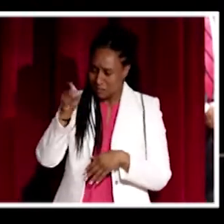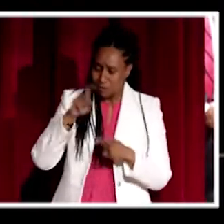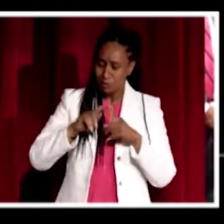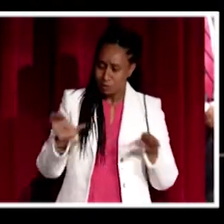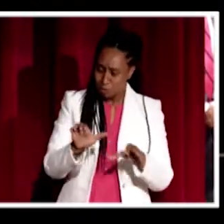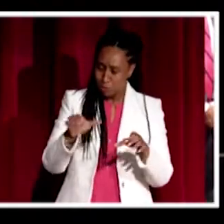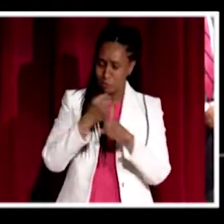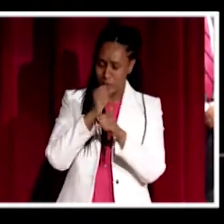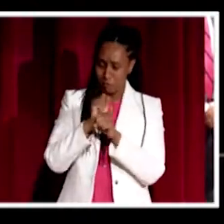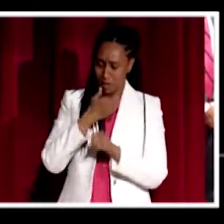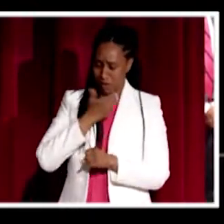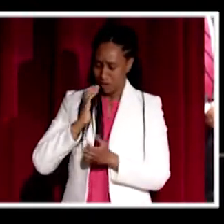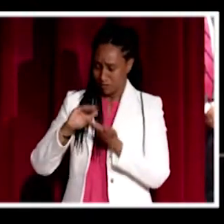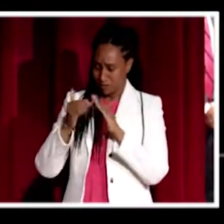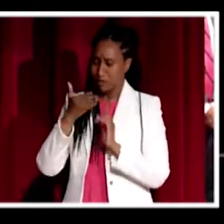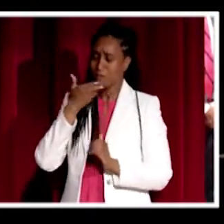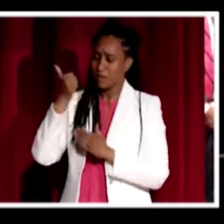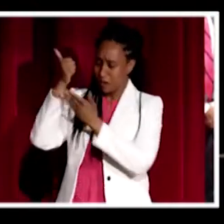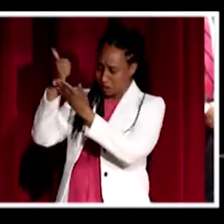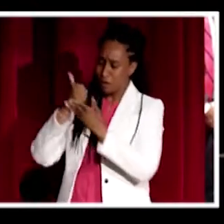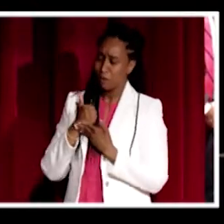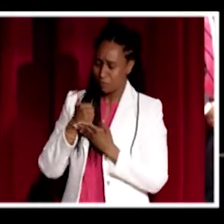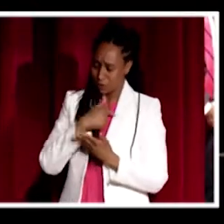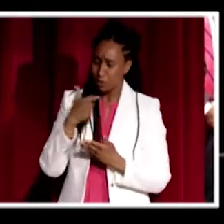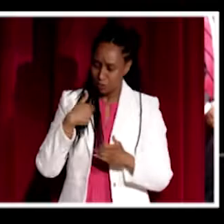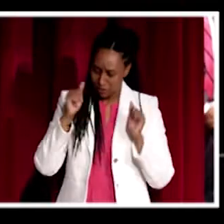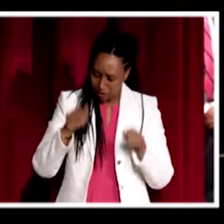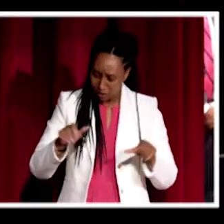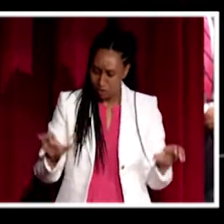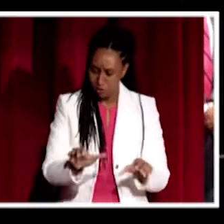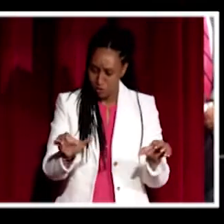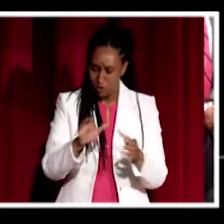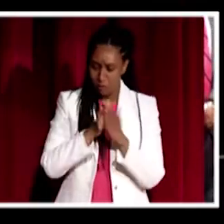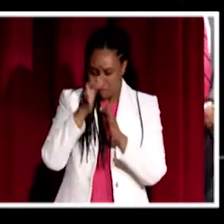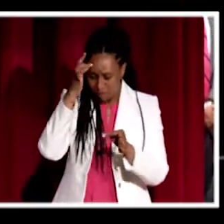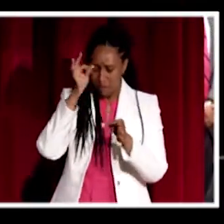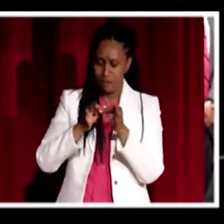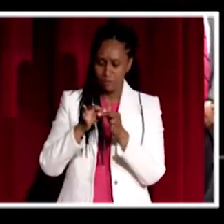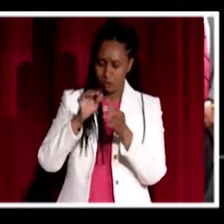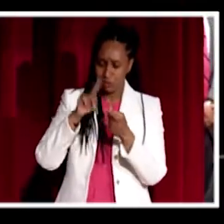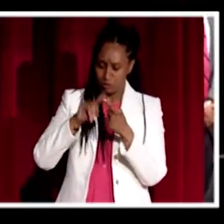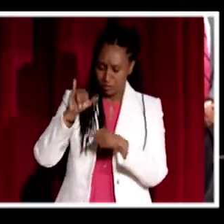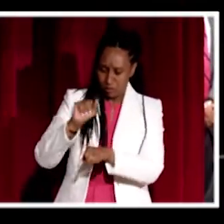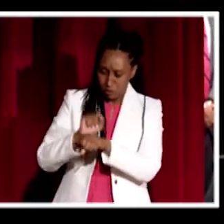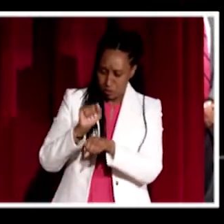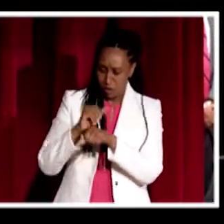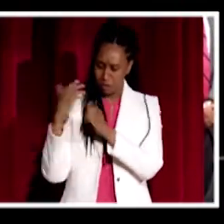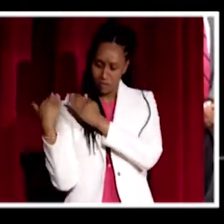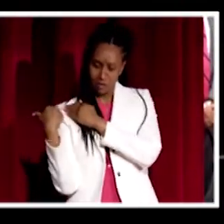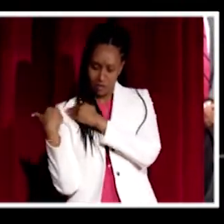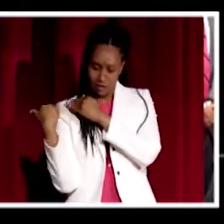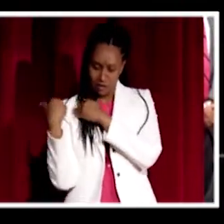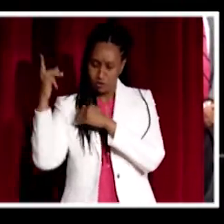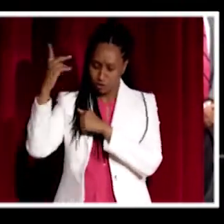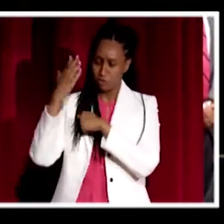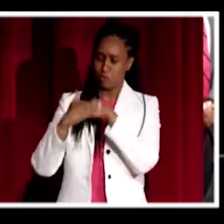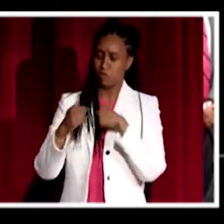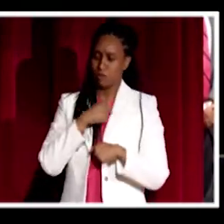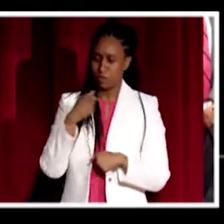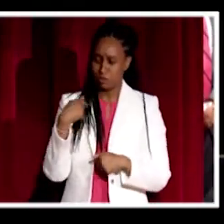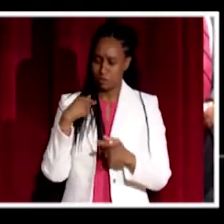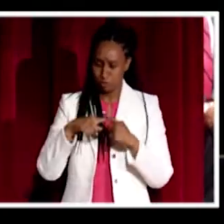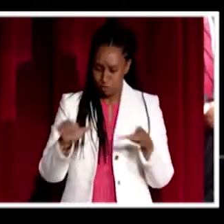to make our city better, that we will be faithful to the job and the task that you have called us